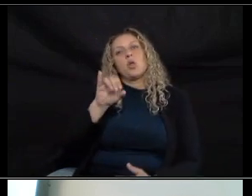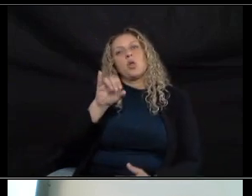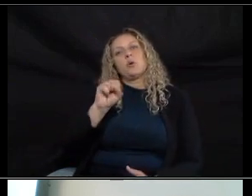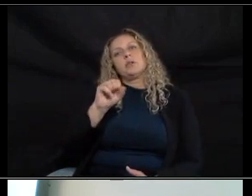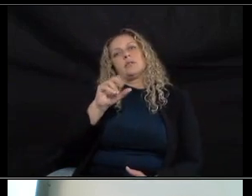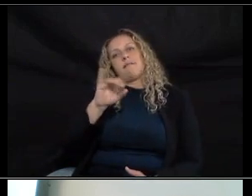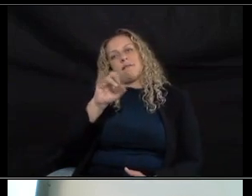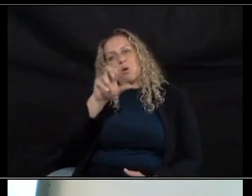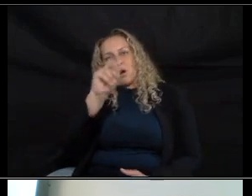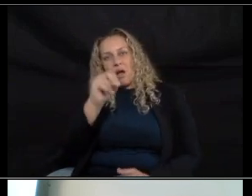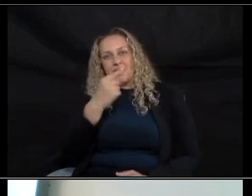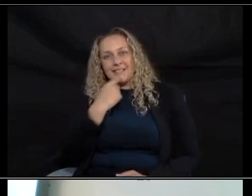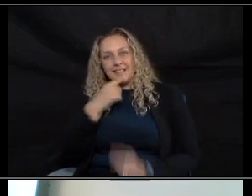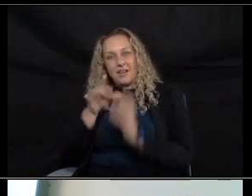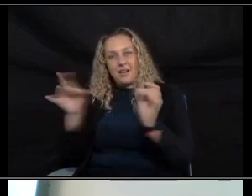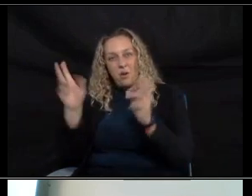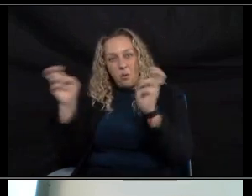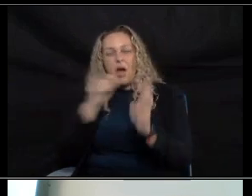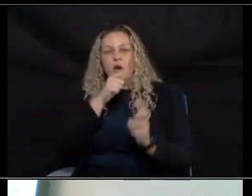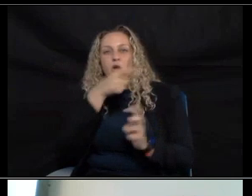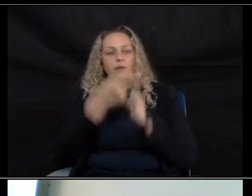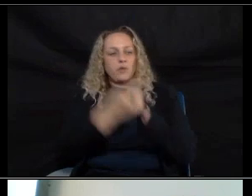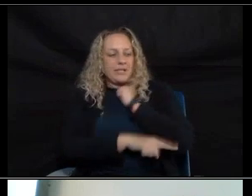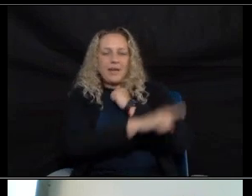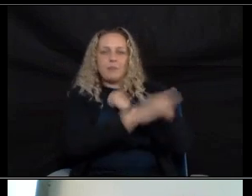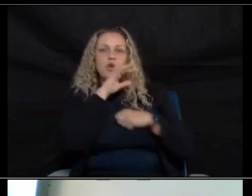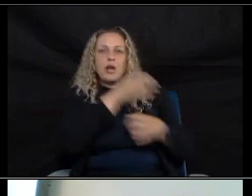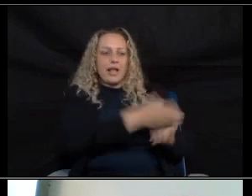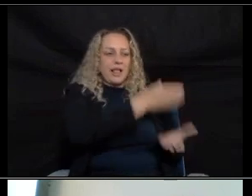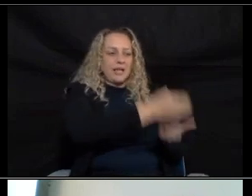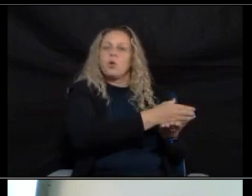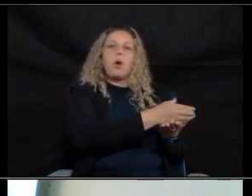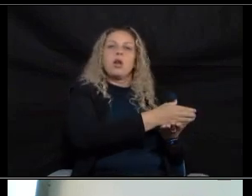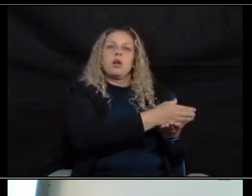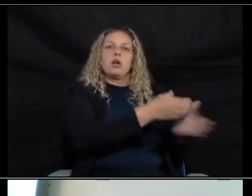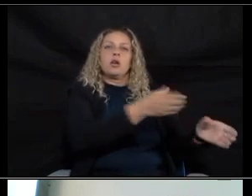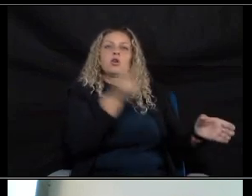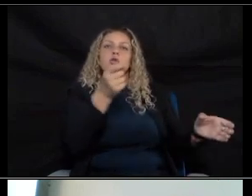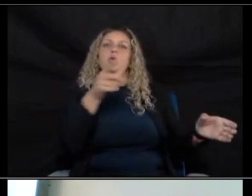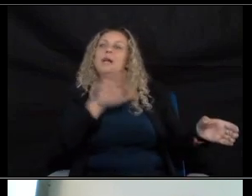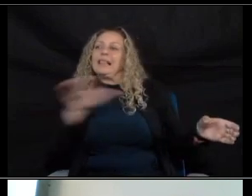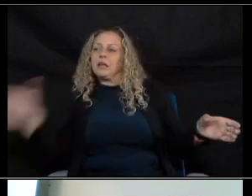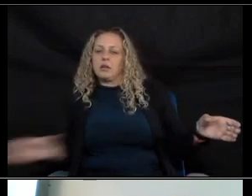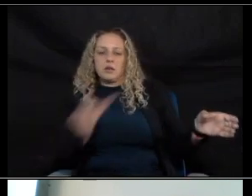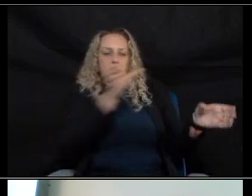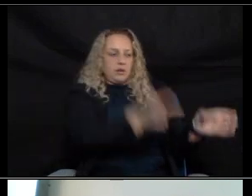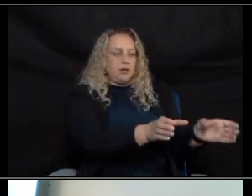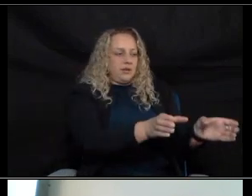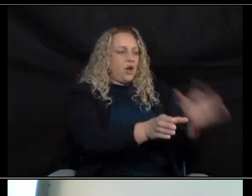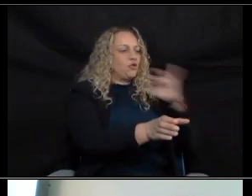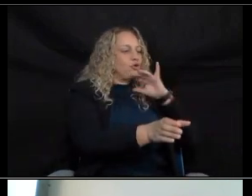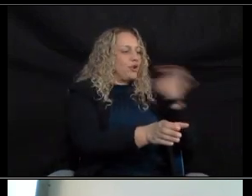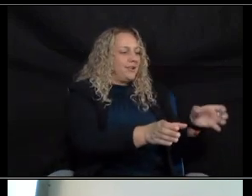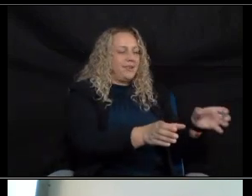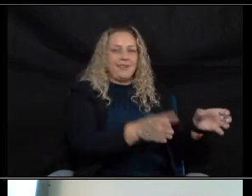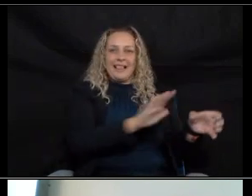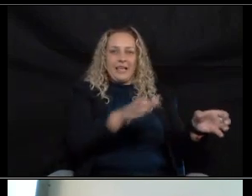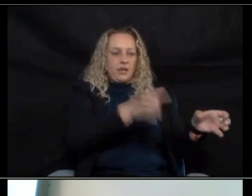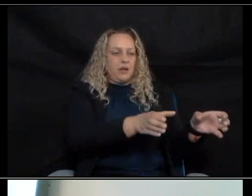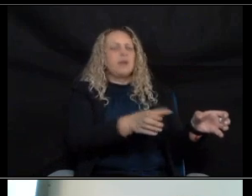said, you don't have to condemn a dirty glass of water. Just sit a clean one next to it. And when the people get thirsty, they'll know what glass to drink